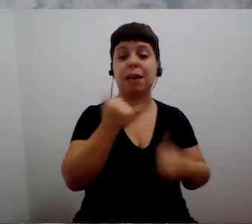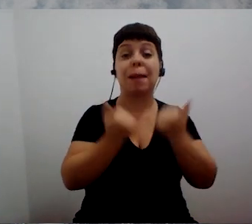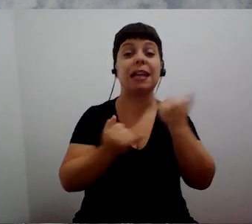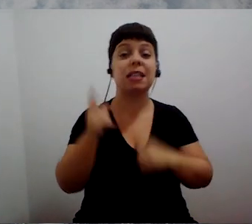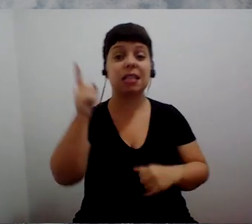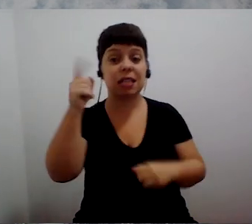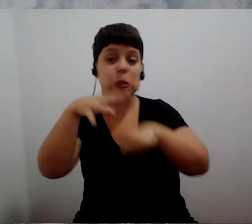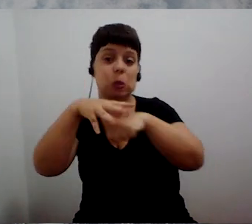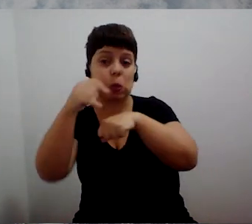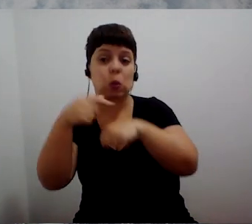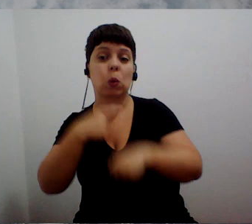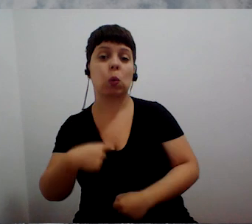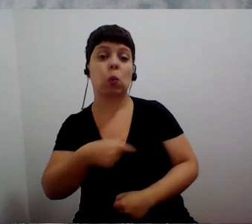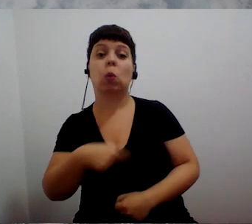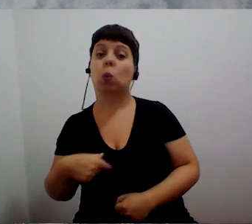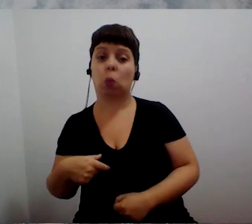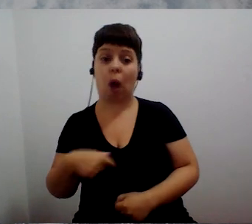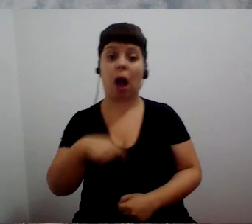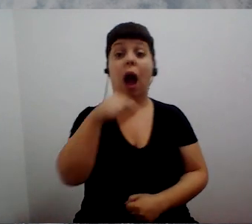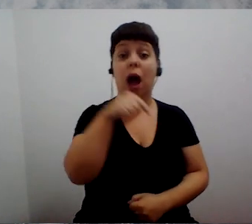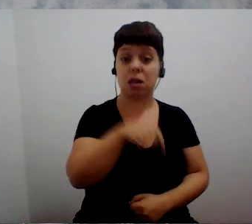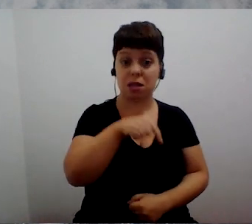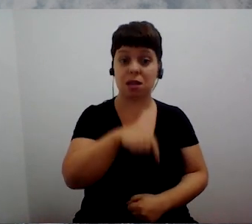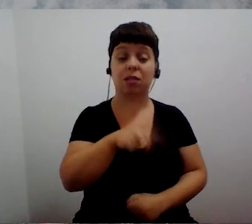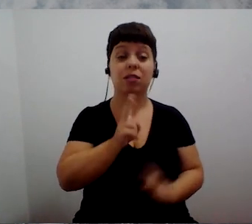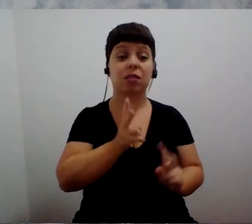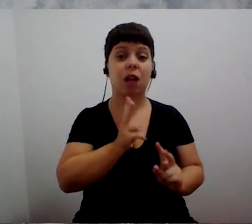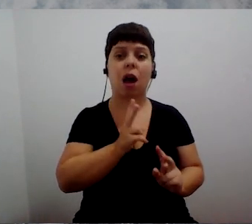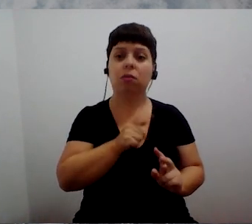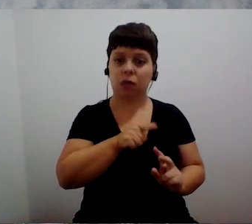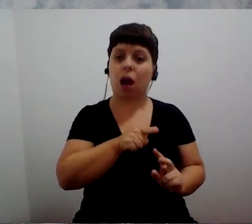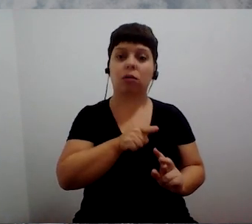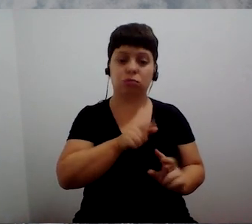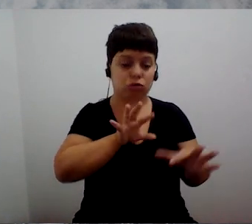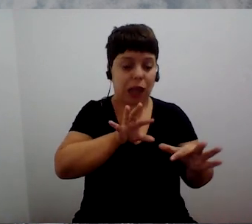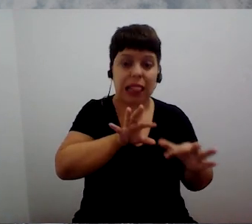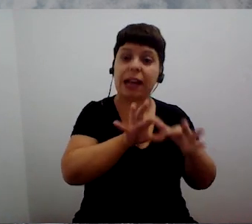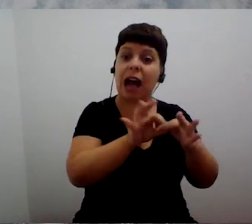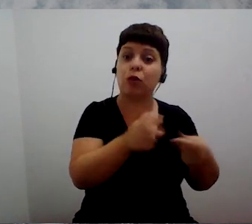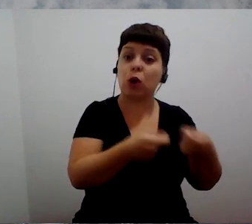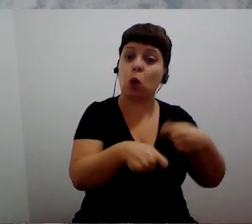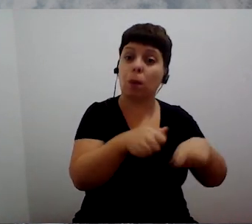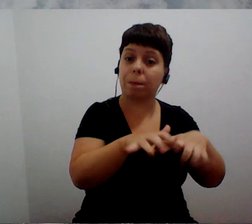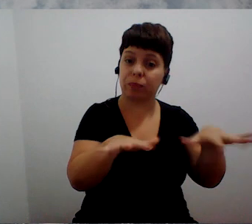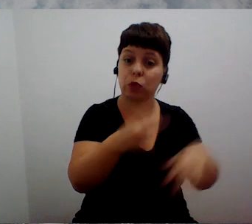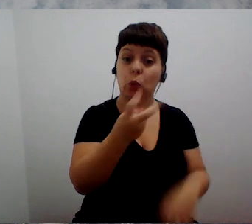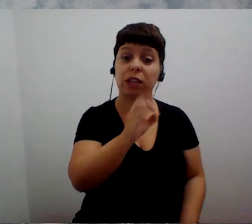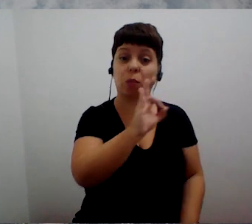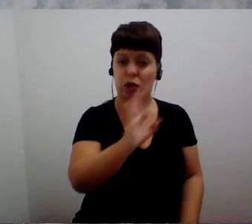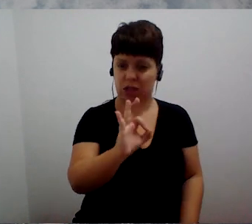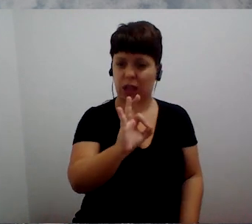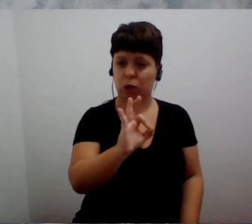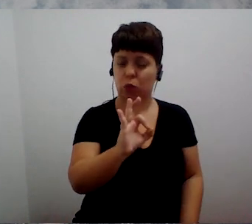and Sweden is that we are also very dependent on the ocean related economy. 20% of Brazil GDP